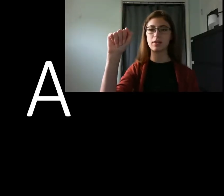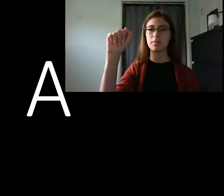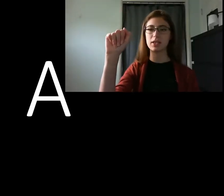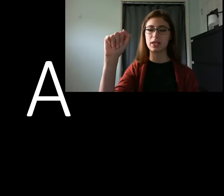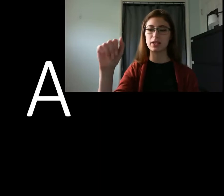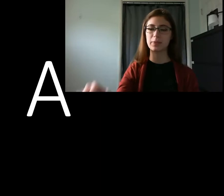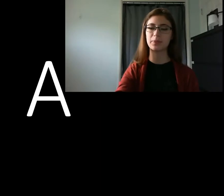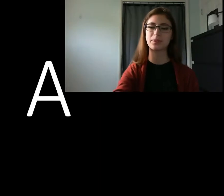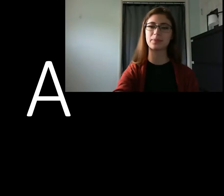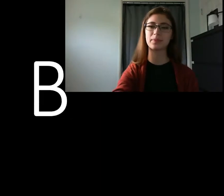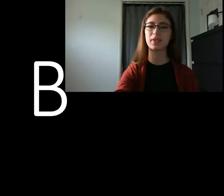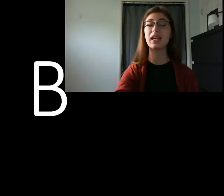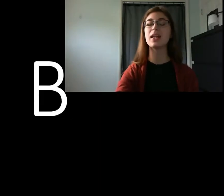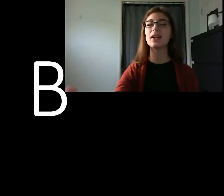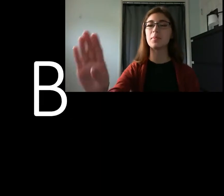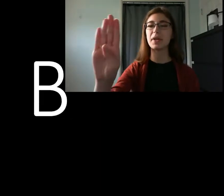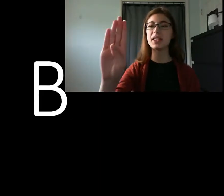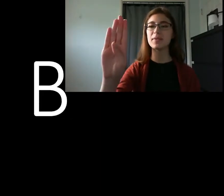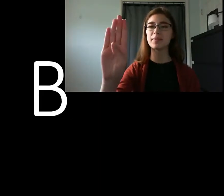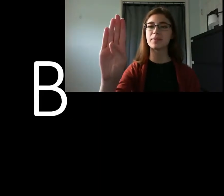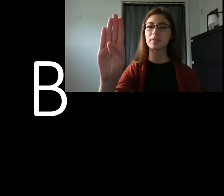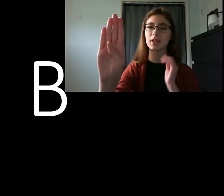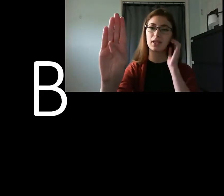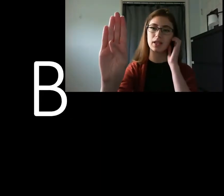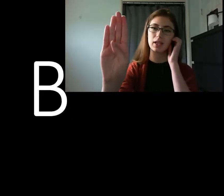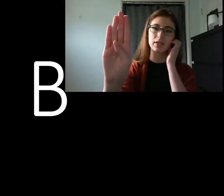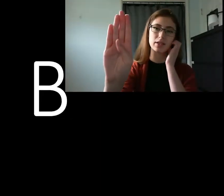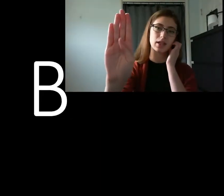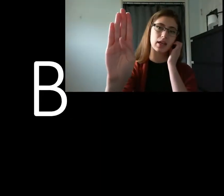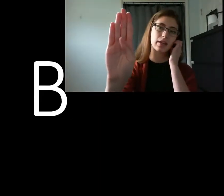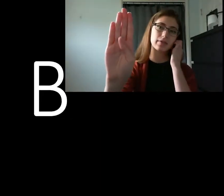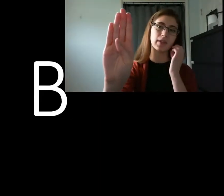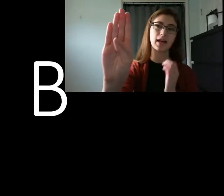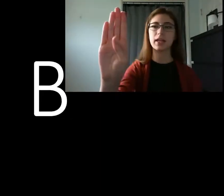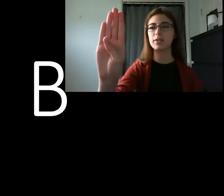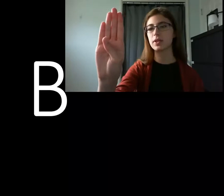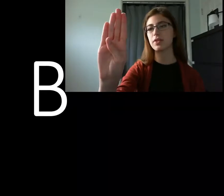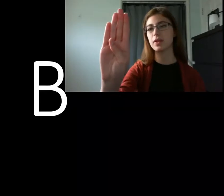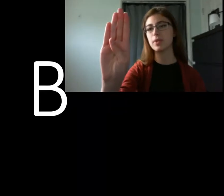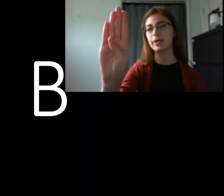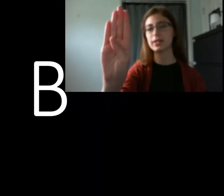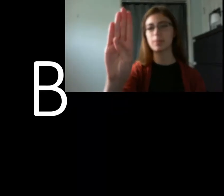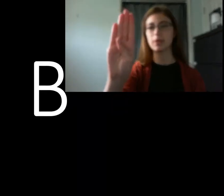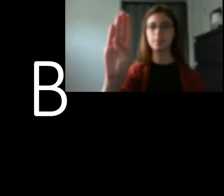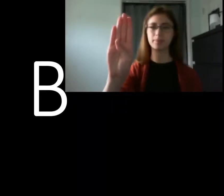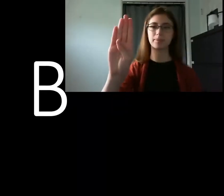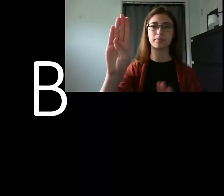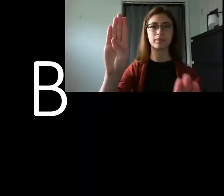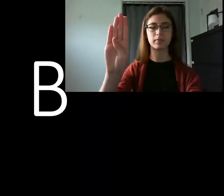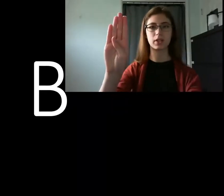and your thumb beside you. B is a flat hand with your thumb across the